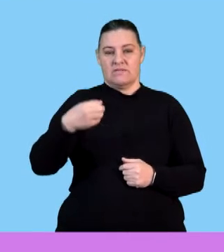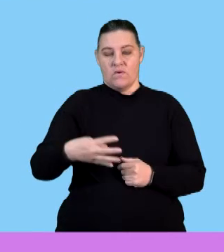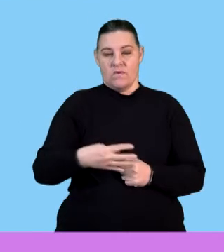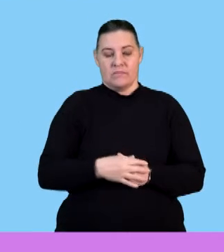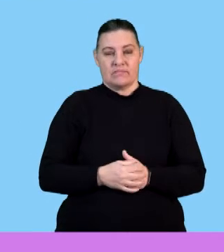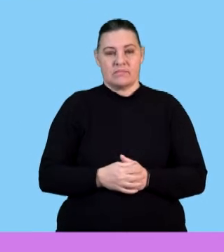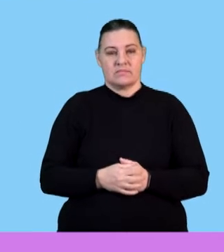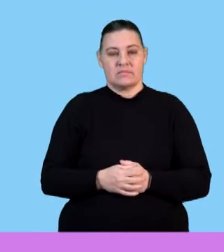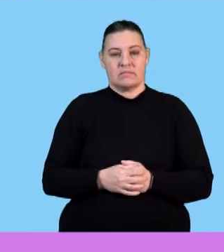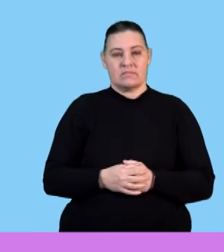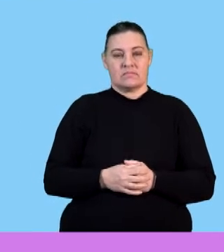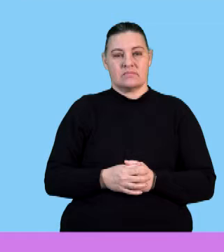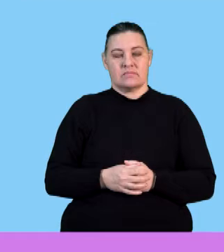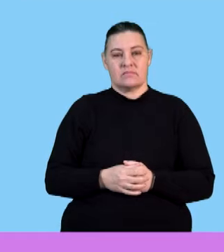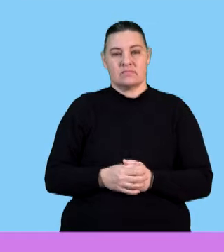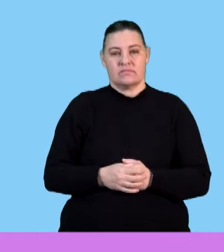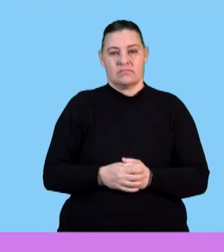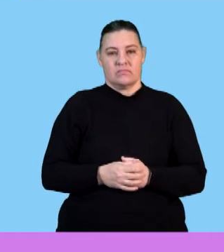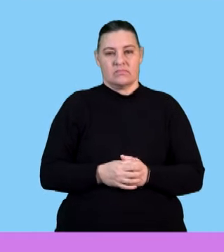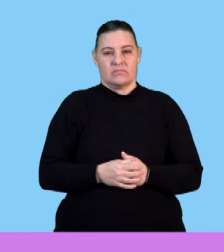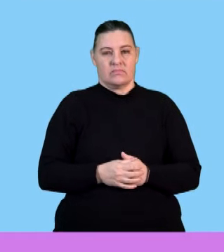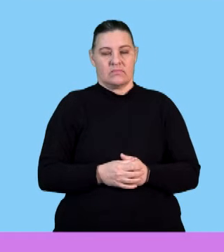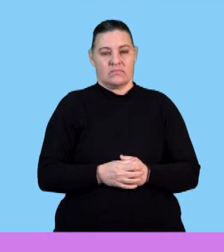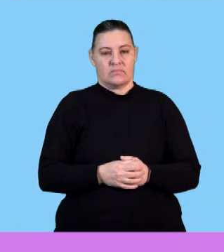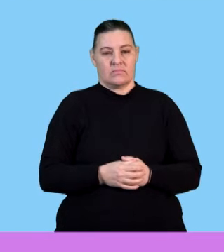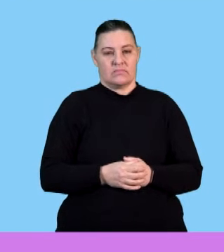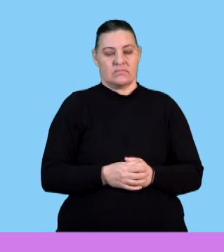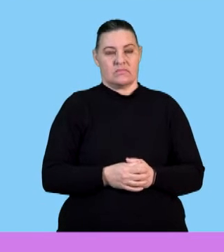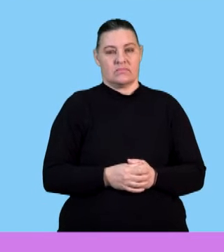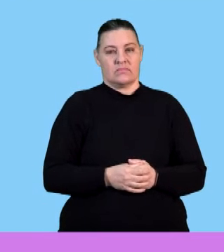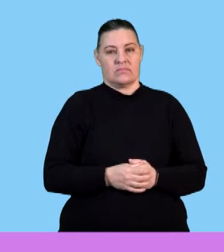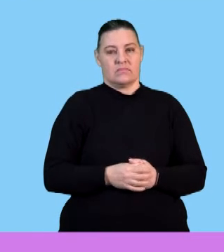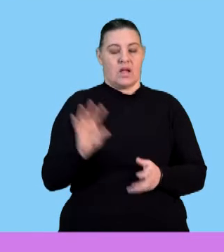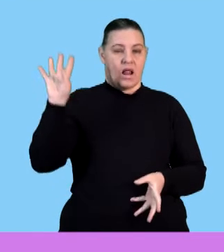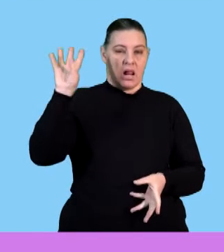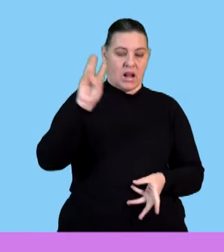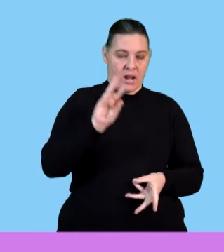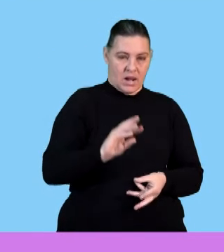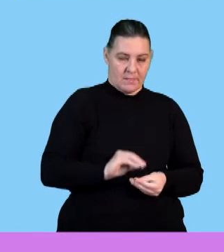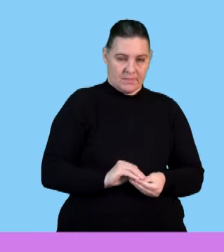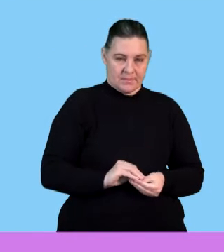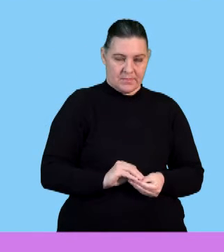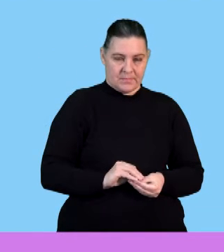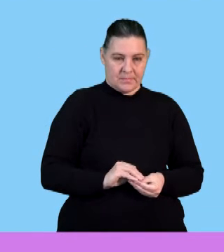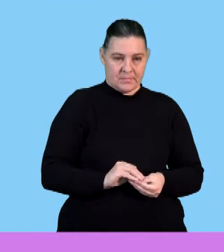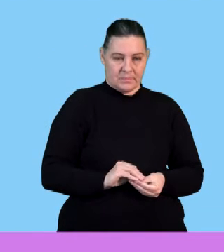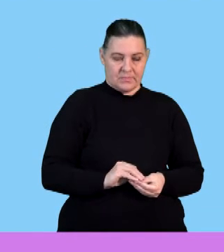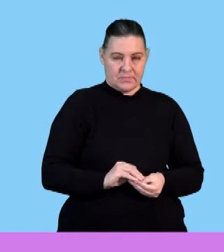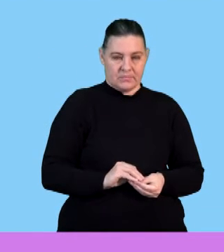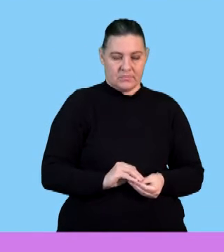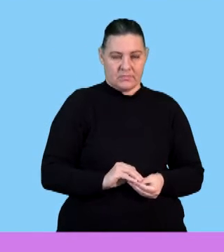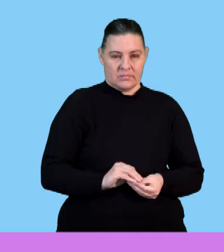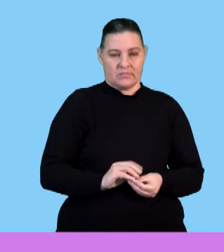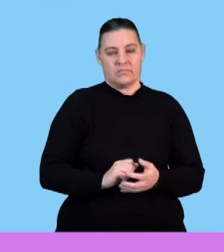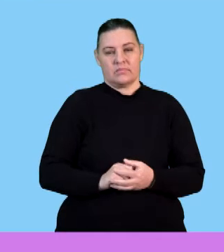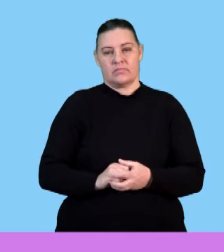one, there's one, and there's the last one. All right, and again that happened on the last